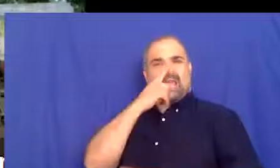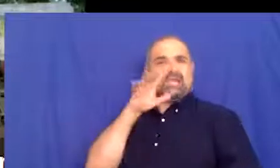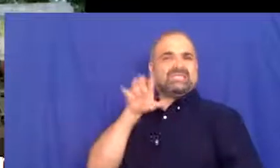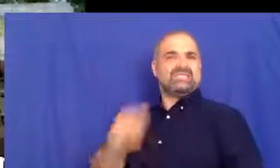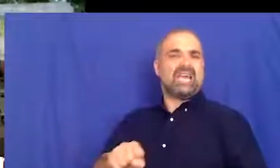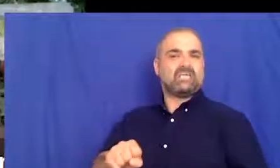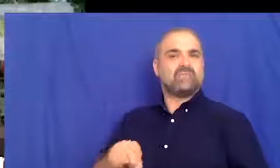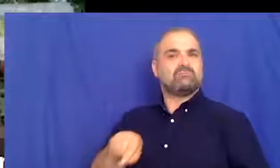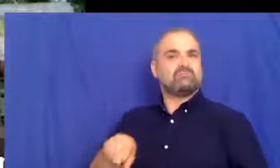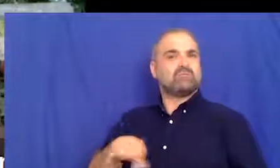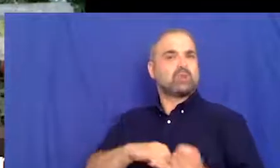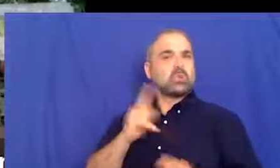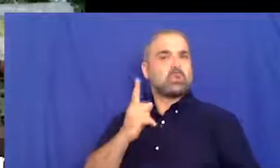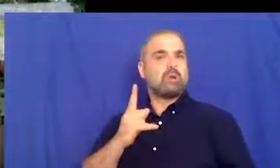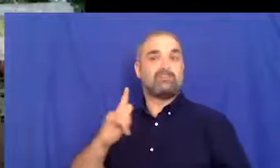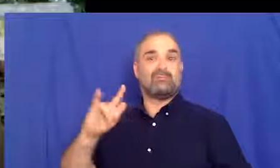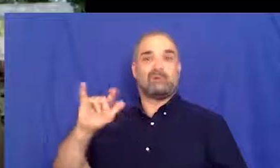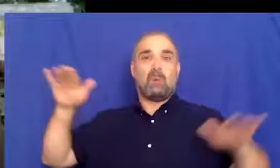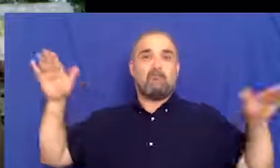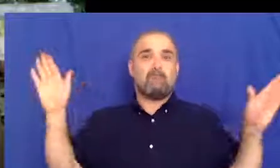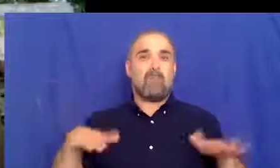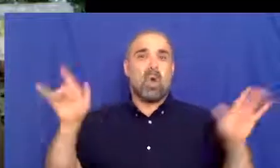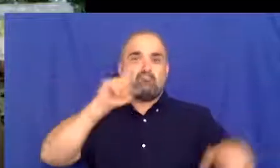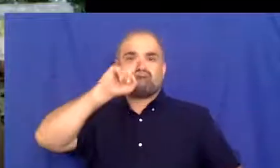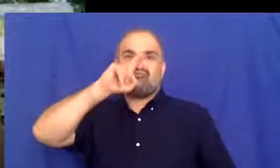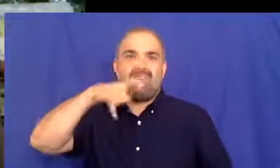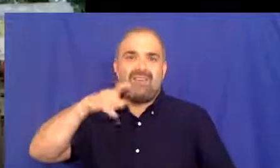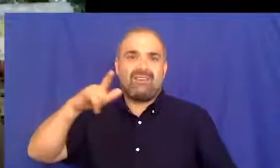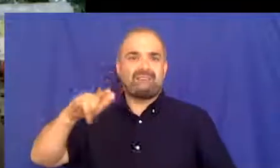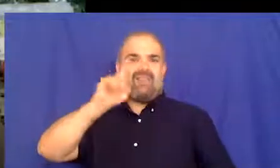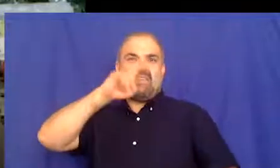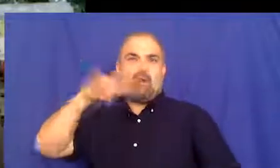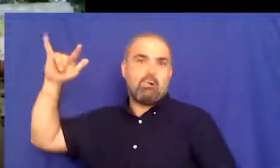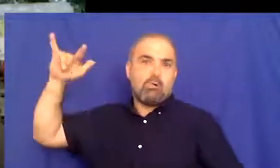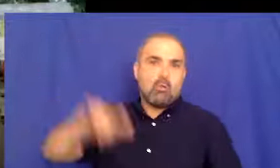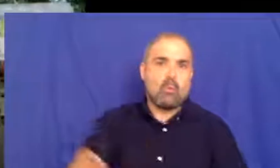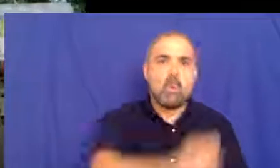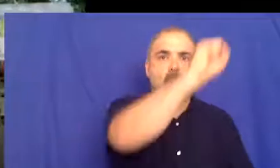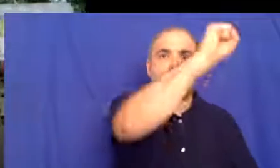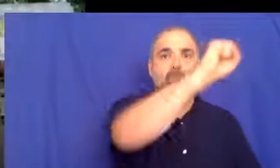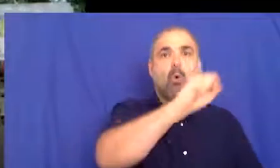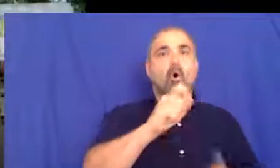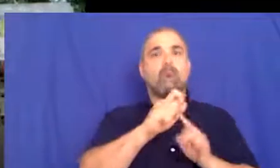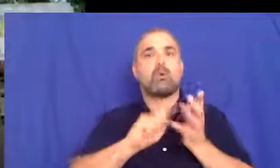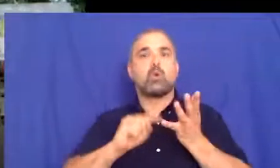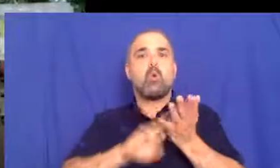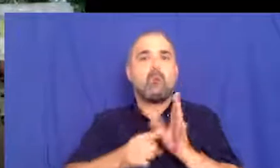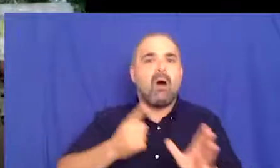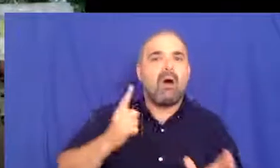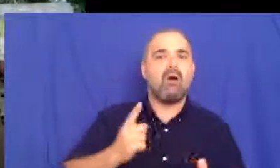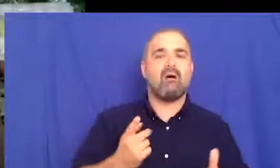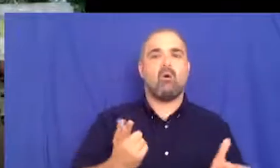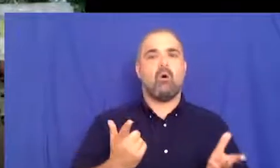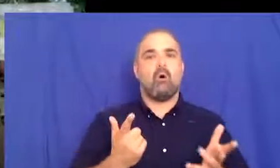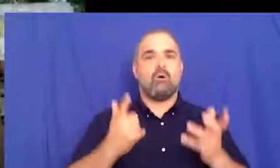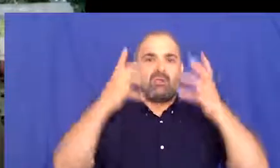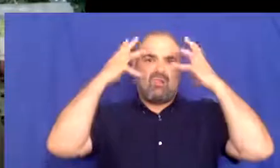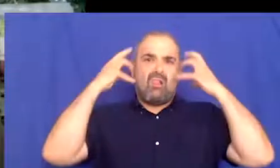can't actually see coming, they can swoop down and grab them. Because things like pumas, mountain lions